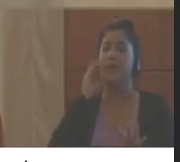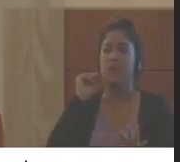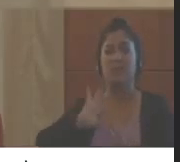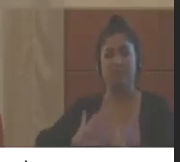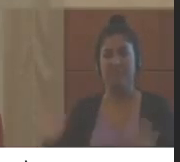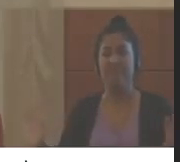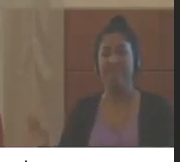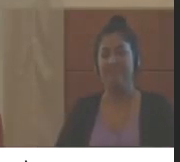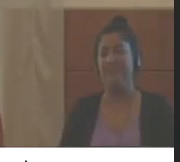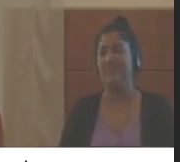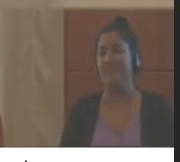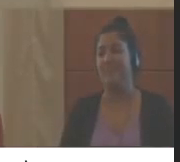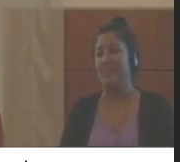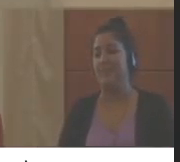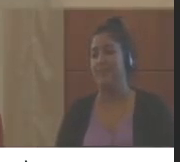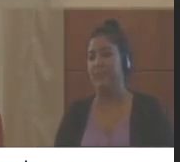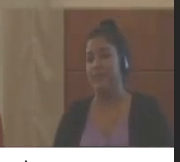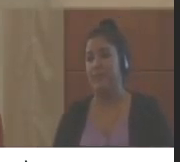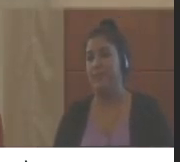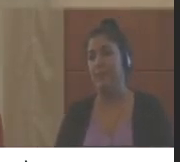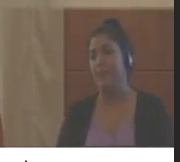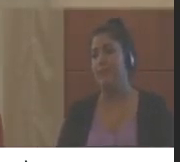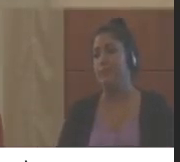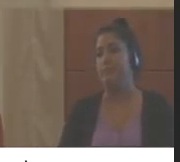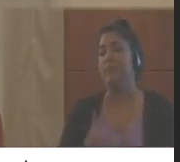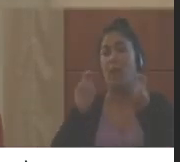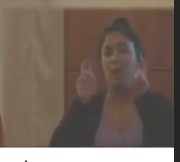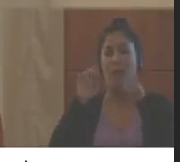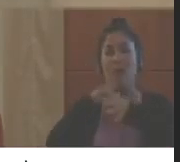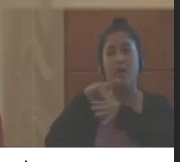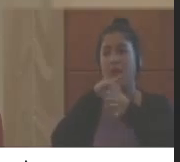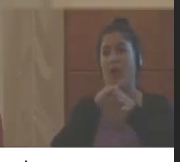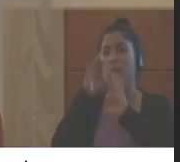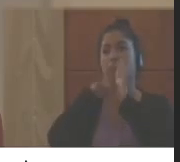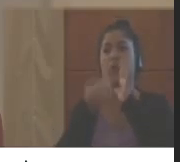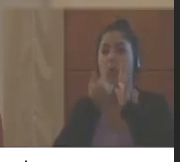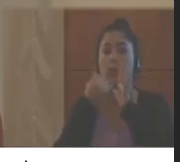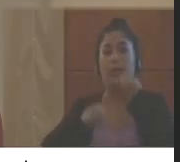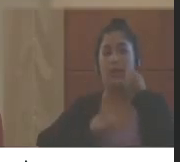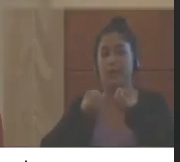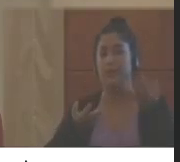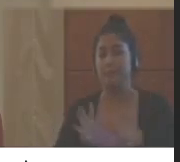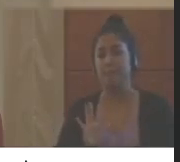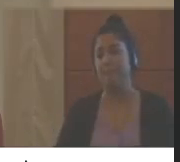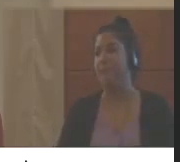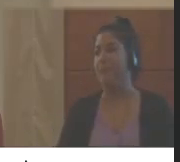Okay. Okay, so good afternoon, all of you. I also have a good news for you.